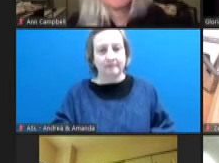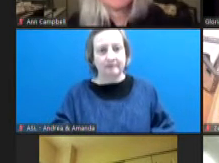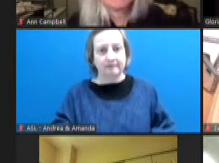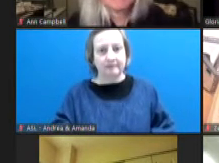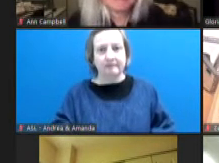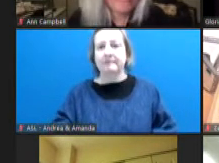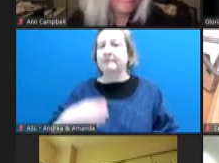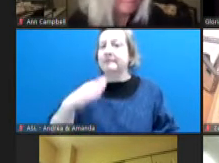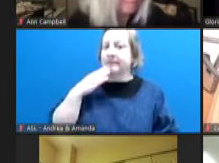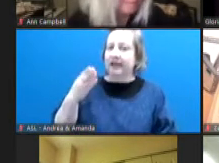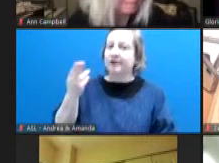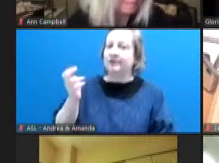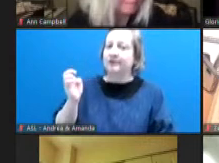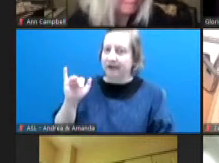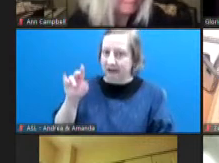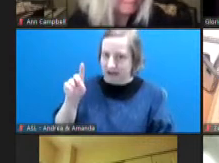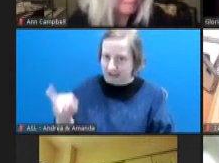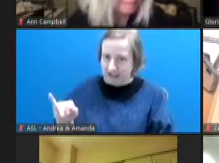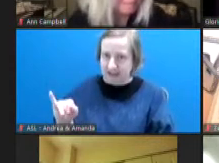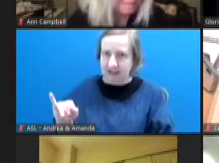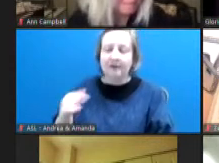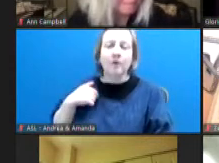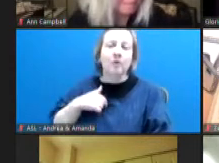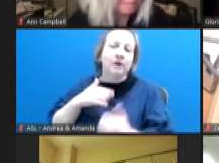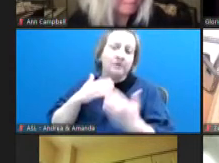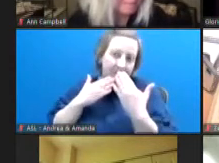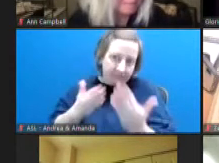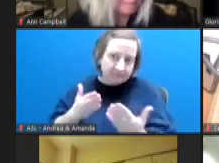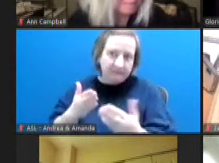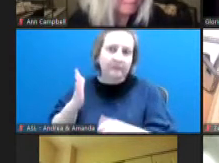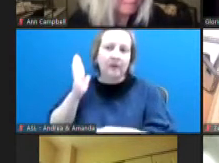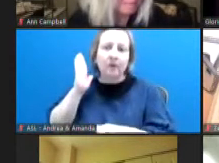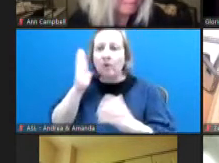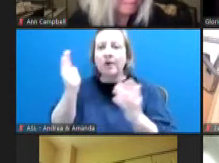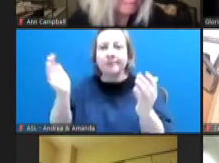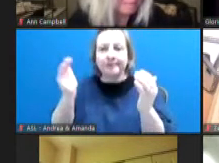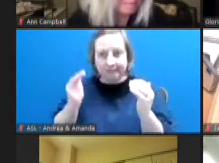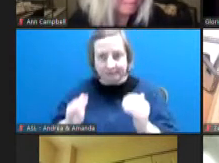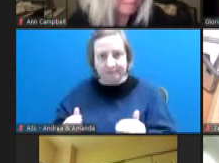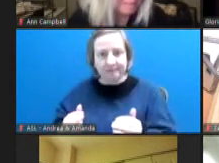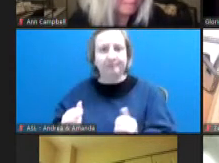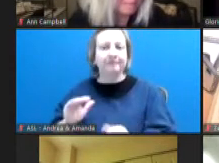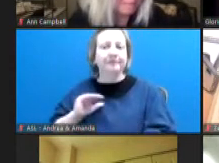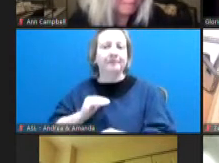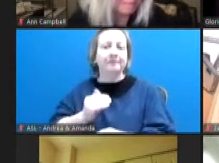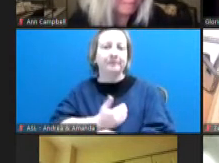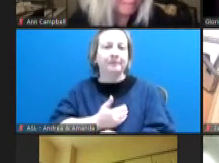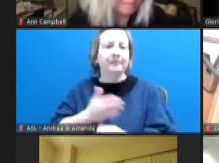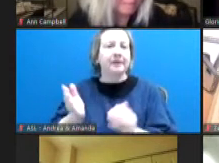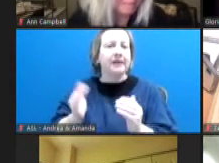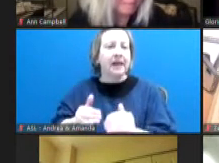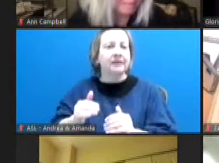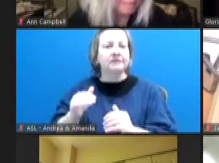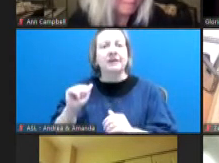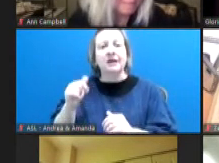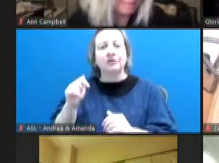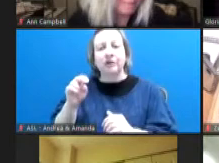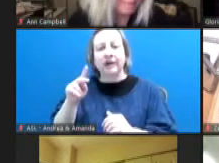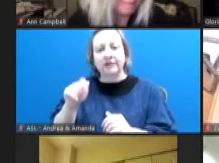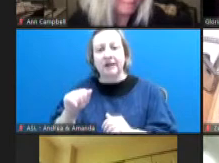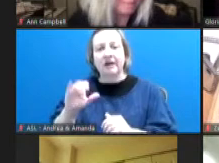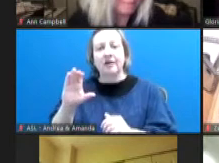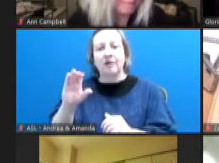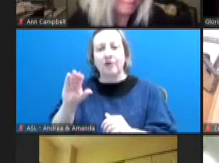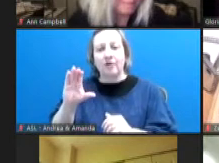Thank you, Heidi. So we appreciate it. We're going to move on to our next agenda item, which is the COCO